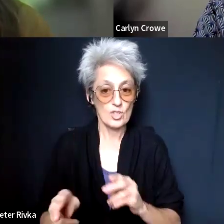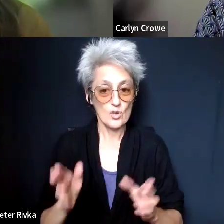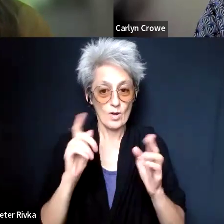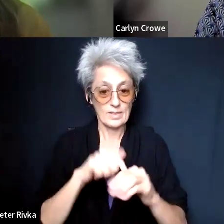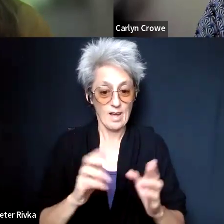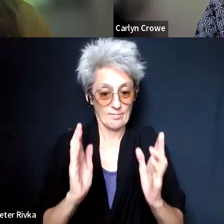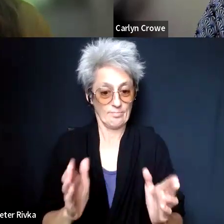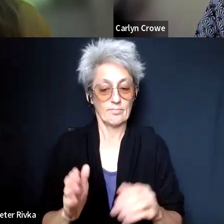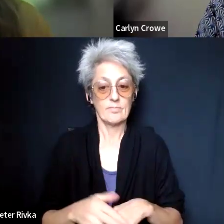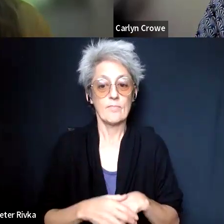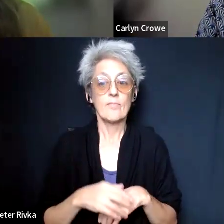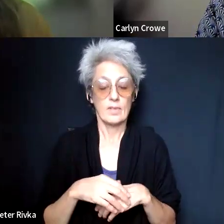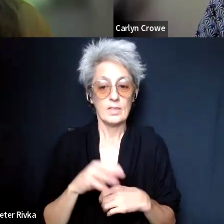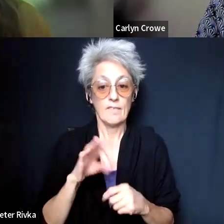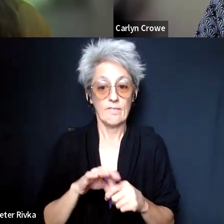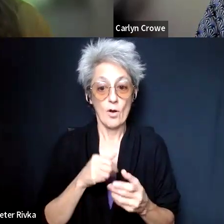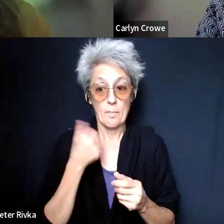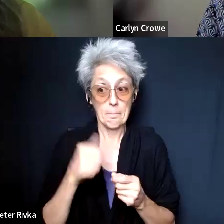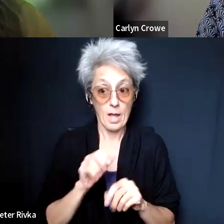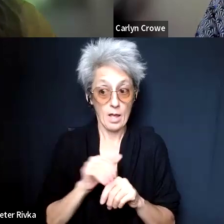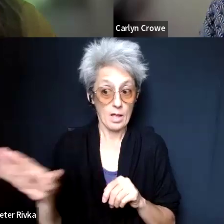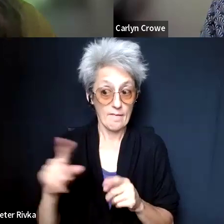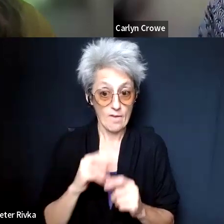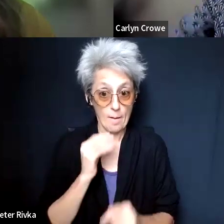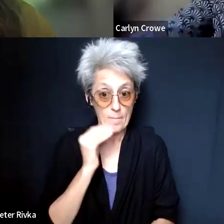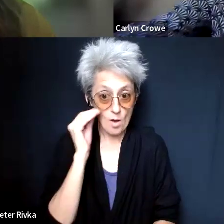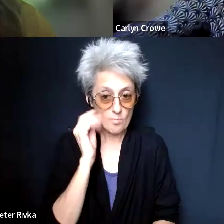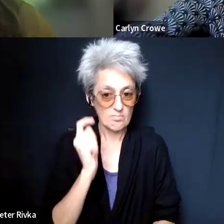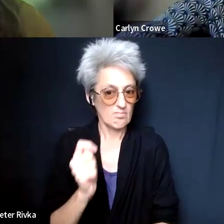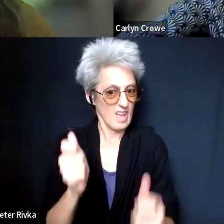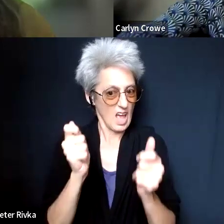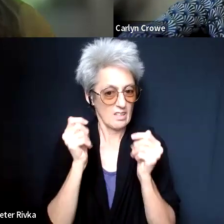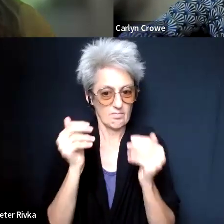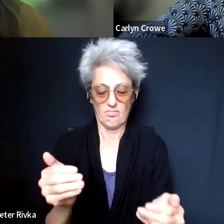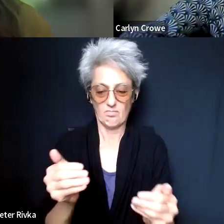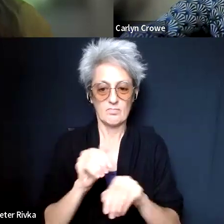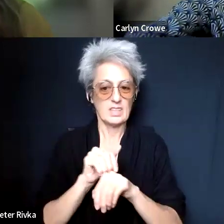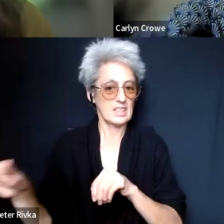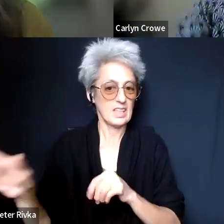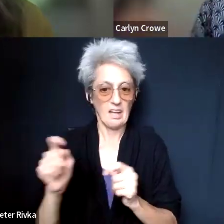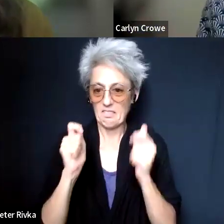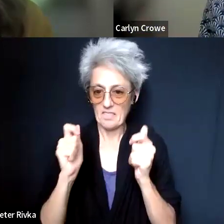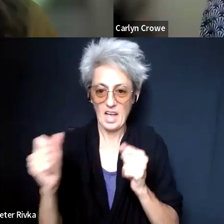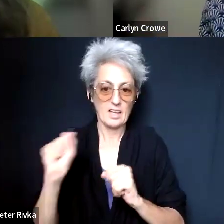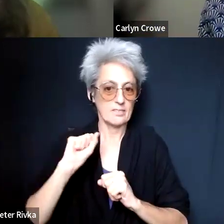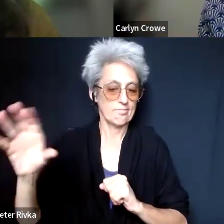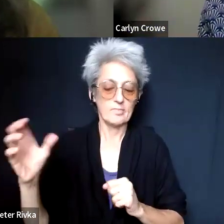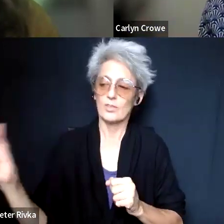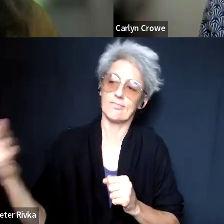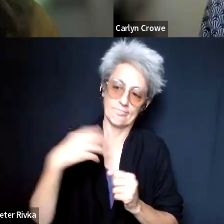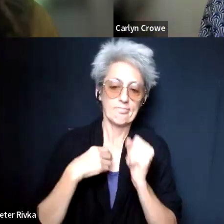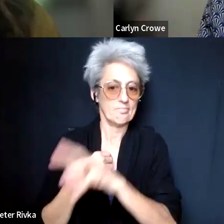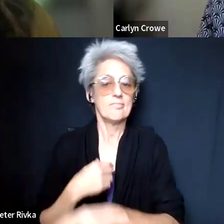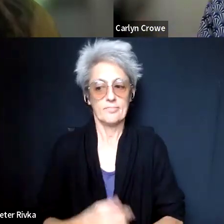mail from home, you might want to do that as quickly as possible. Get your requests in as soon as possible. Go